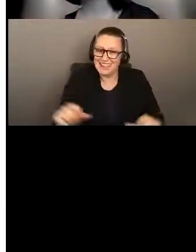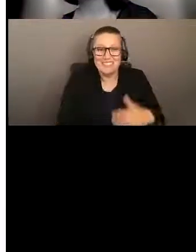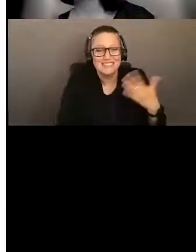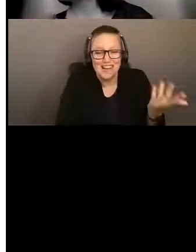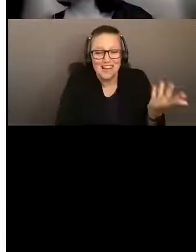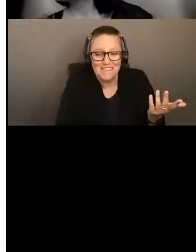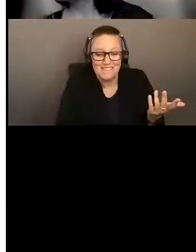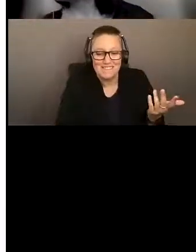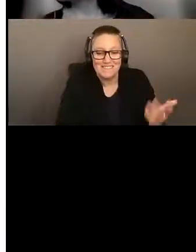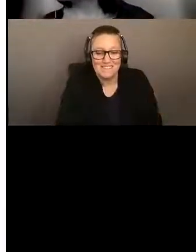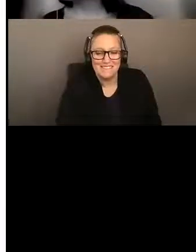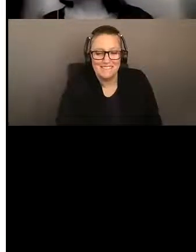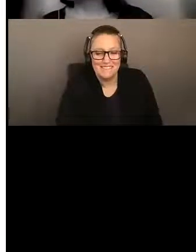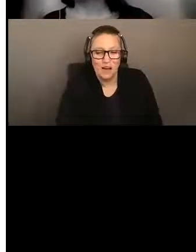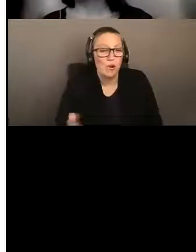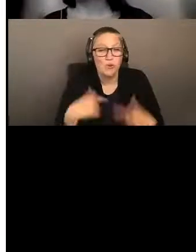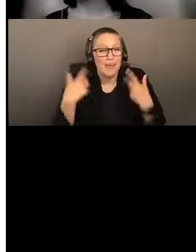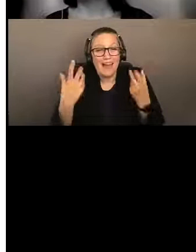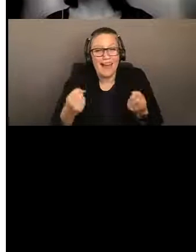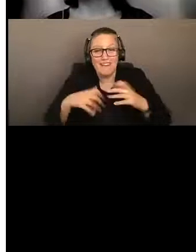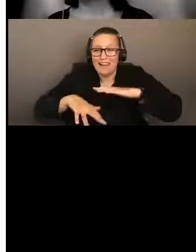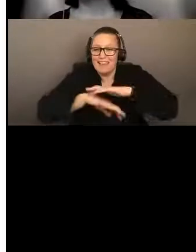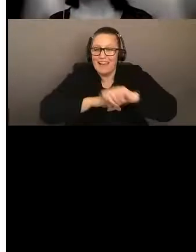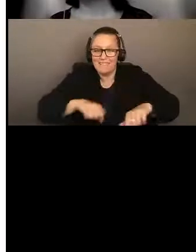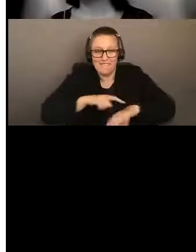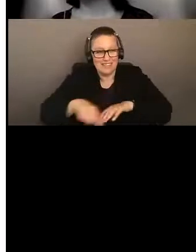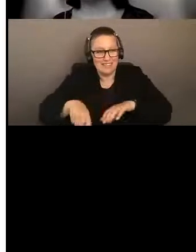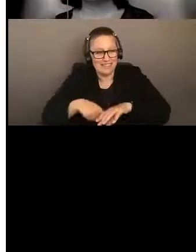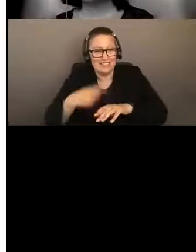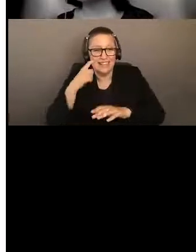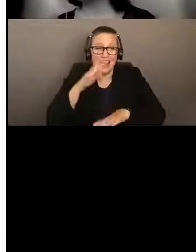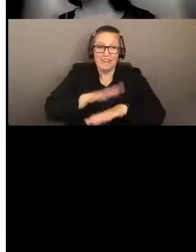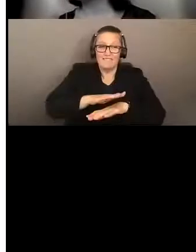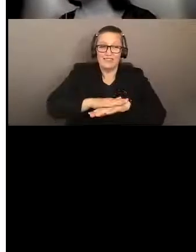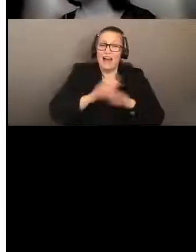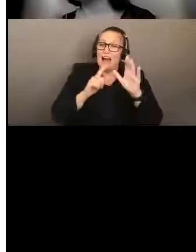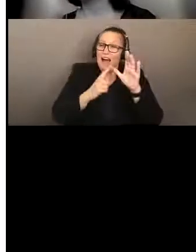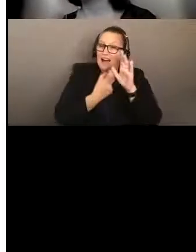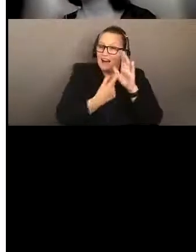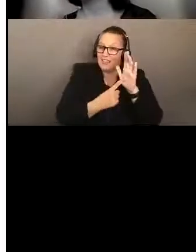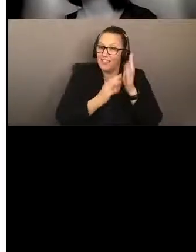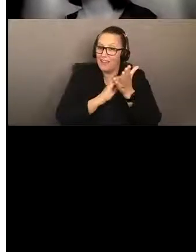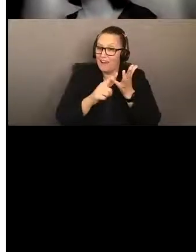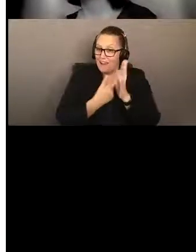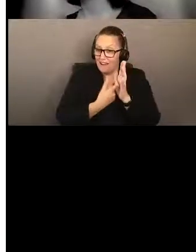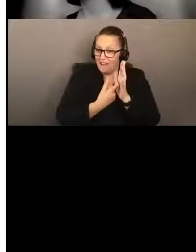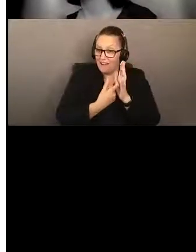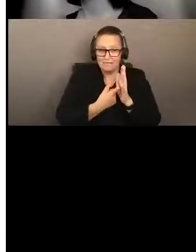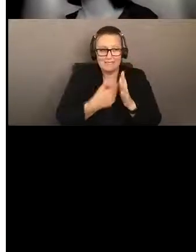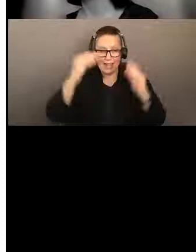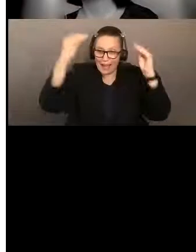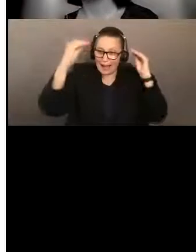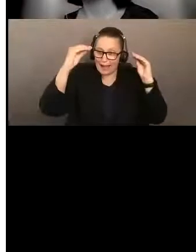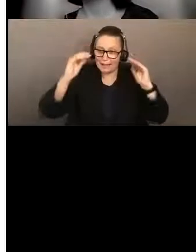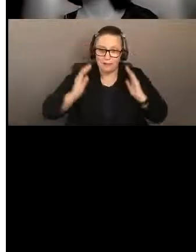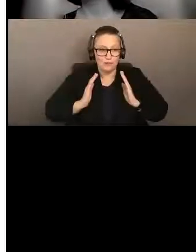feet? The image on the bottom left is of Arthur Malcolm Stace in his typical suit and hat by a veteran street artist who goes by the